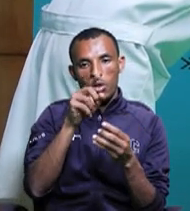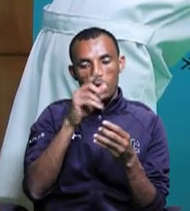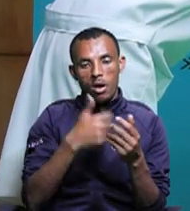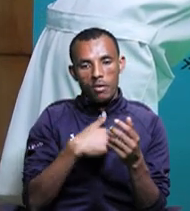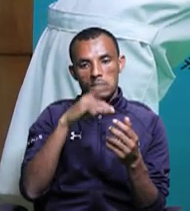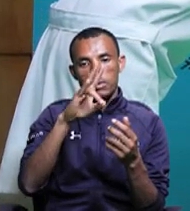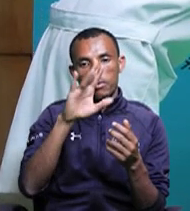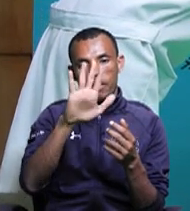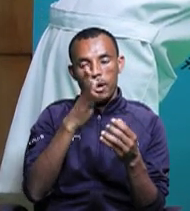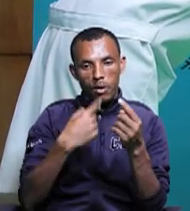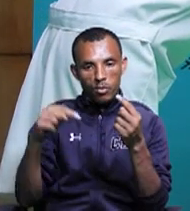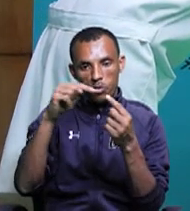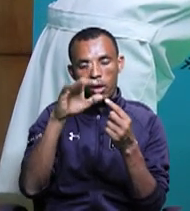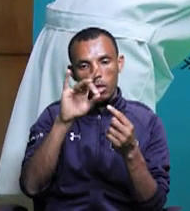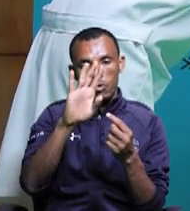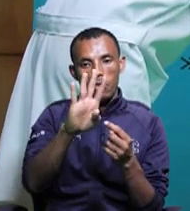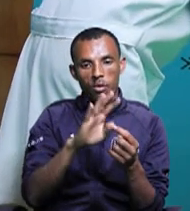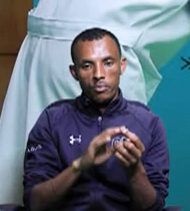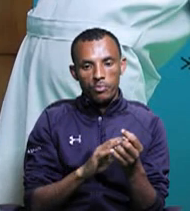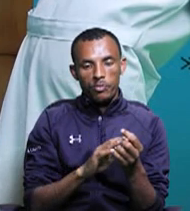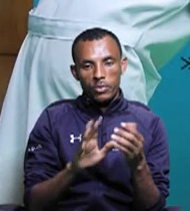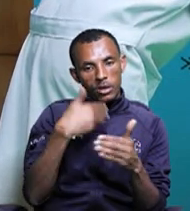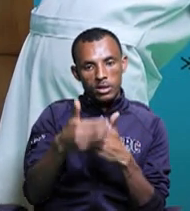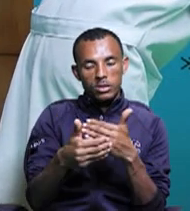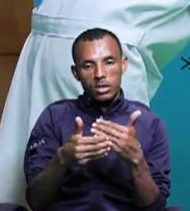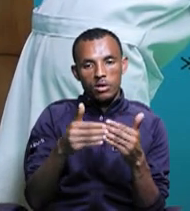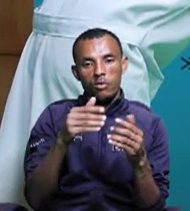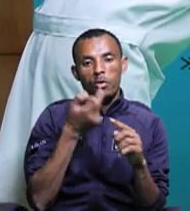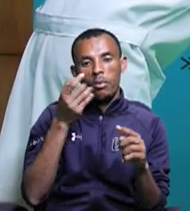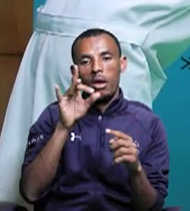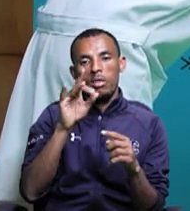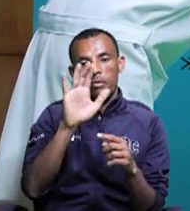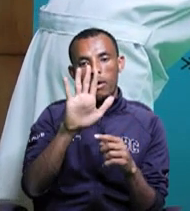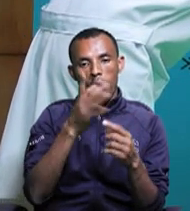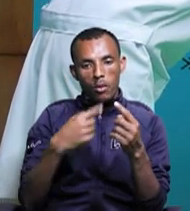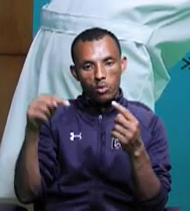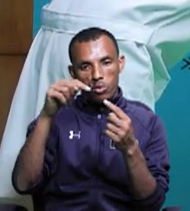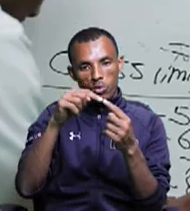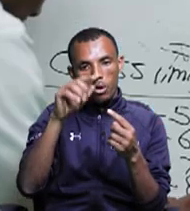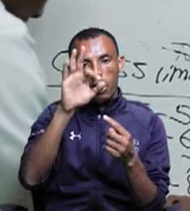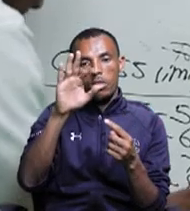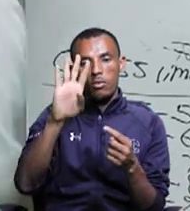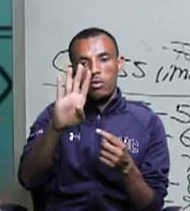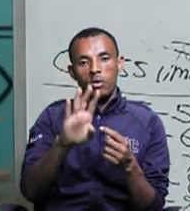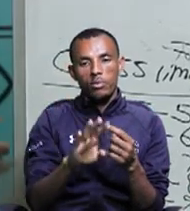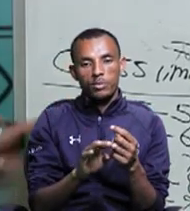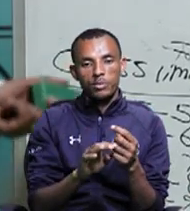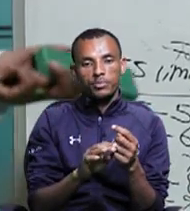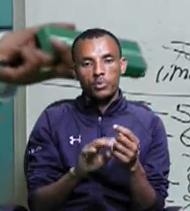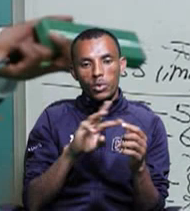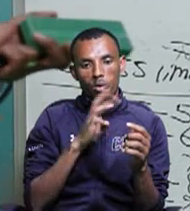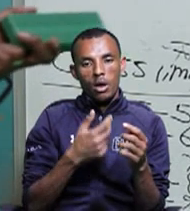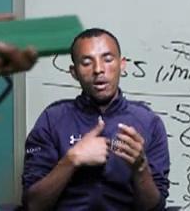from 75 up to 84. Then from 85 up to 94.